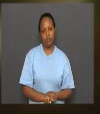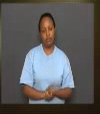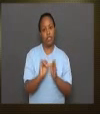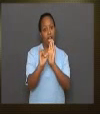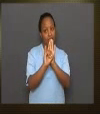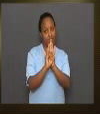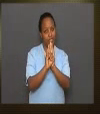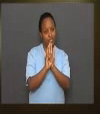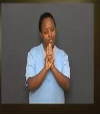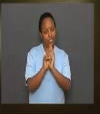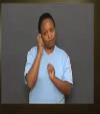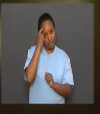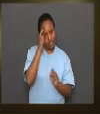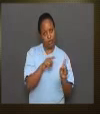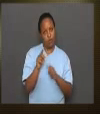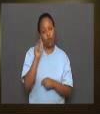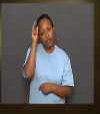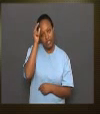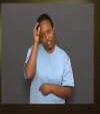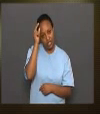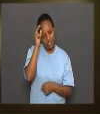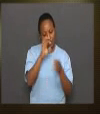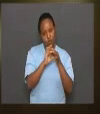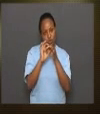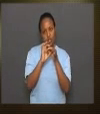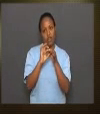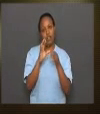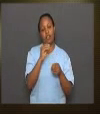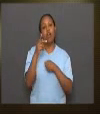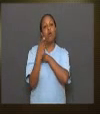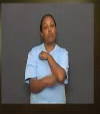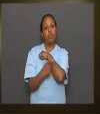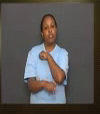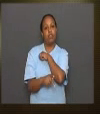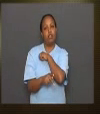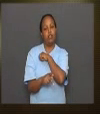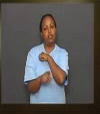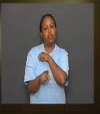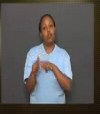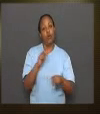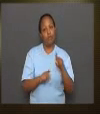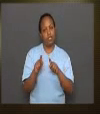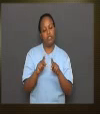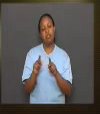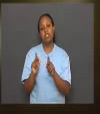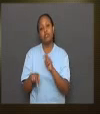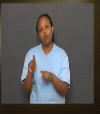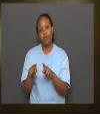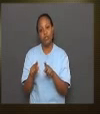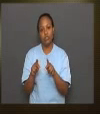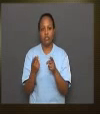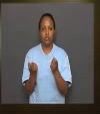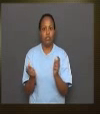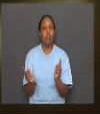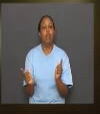Identity concerns the cultural, social, and political communities to which people are